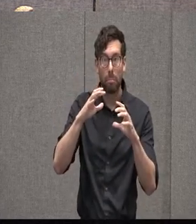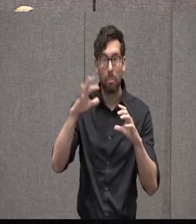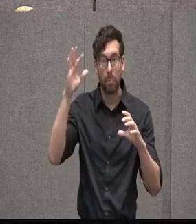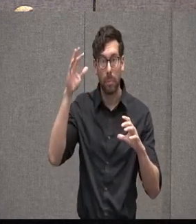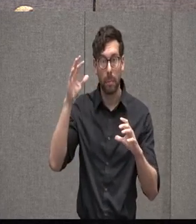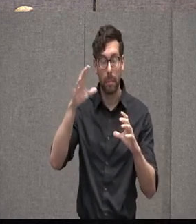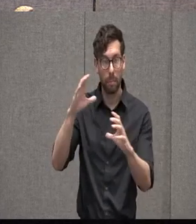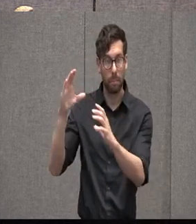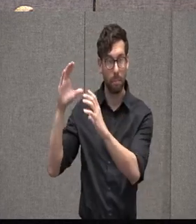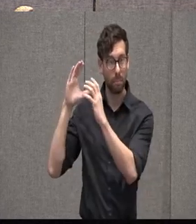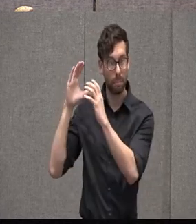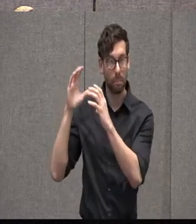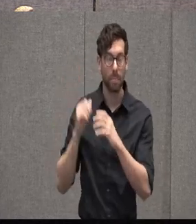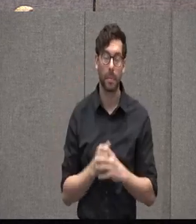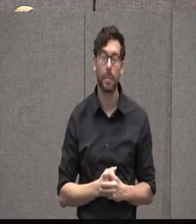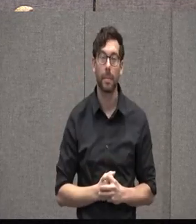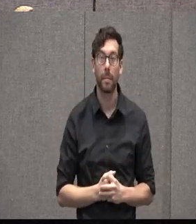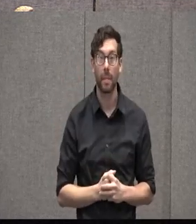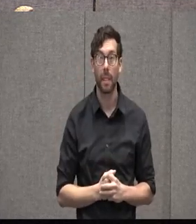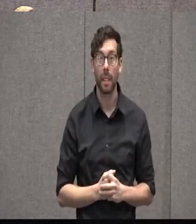day.